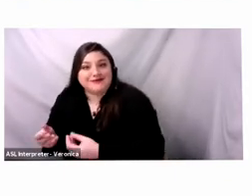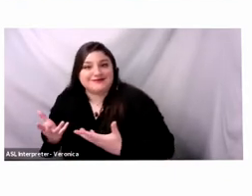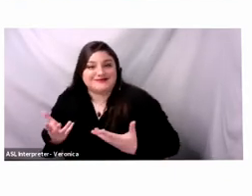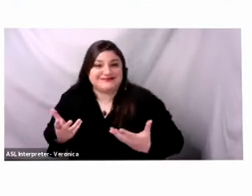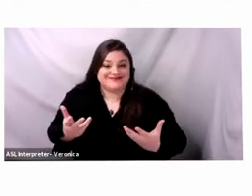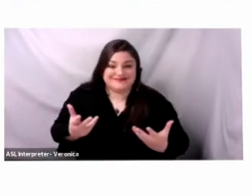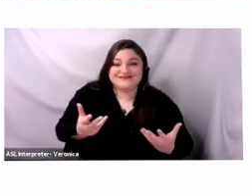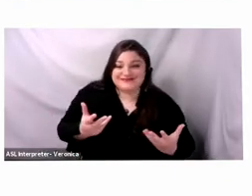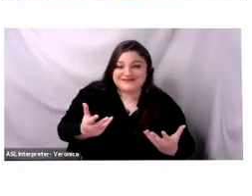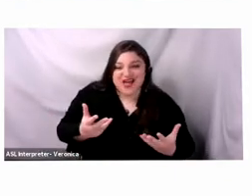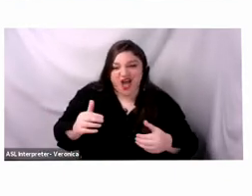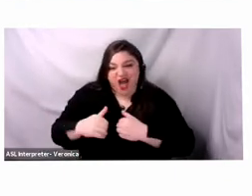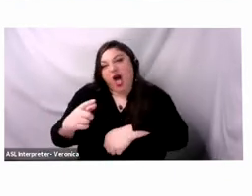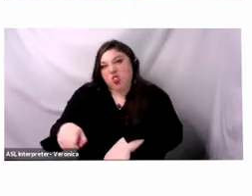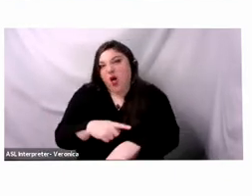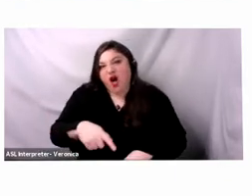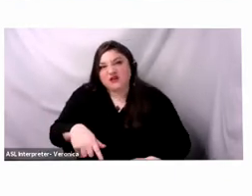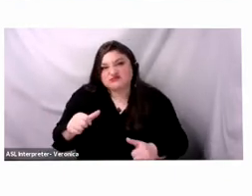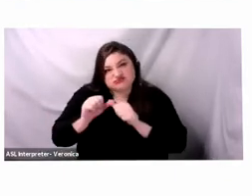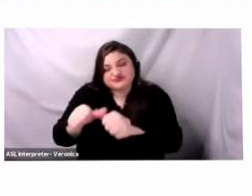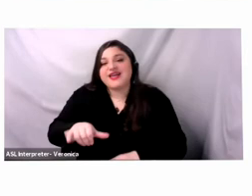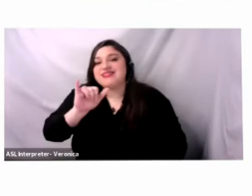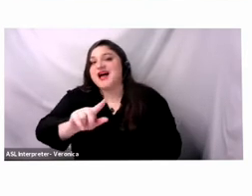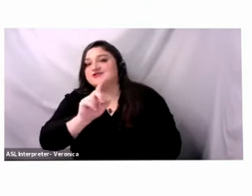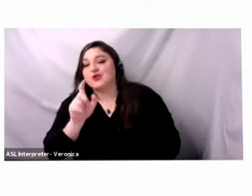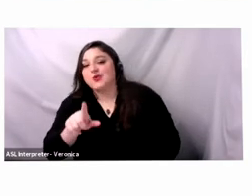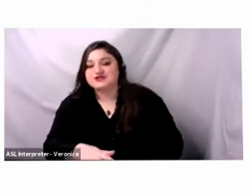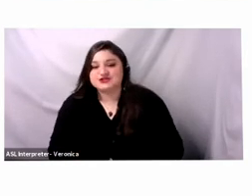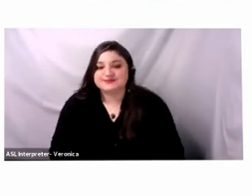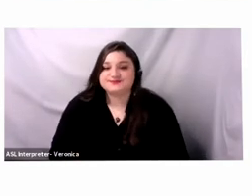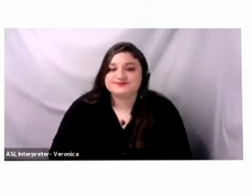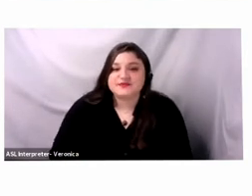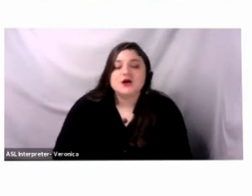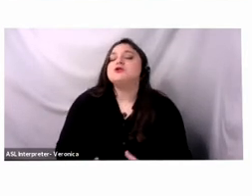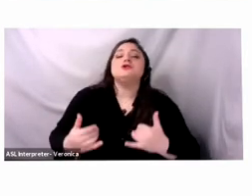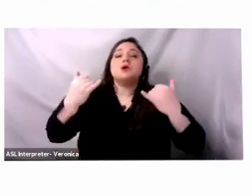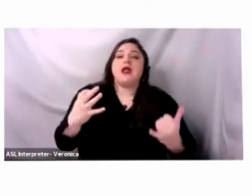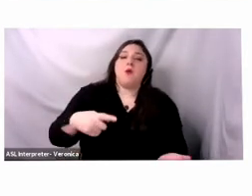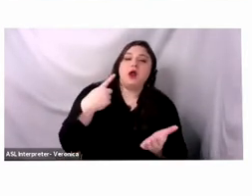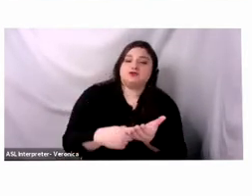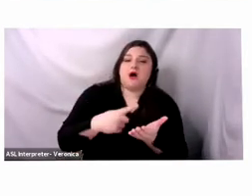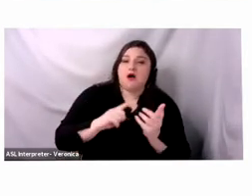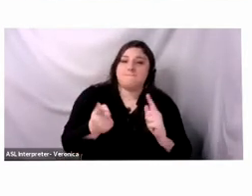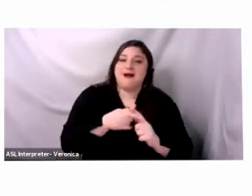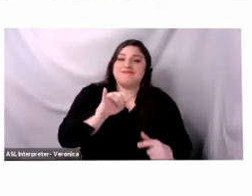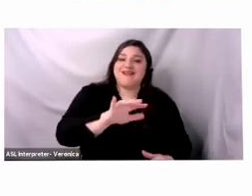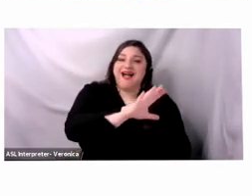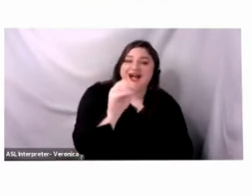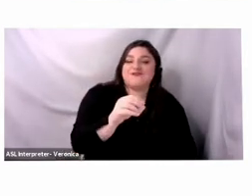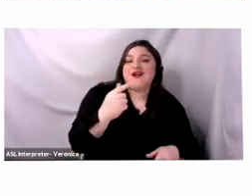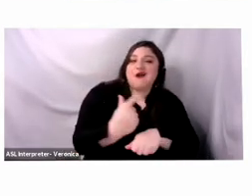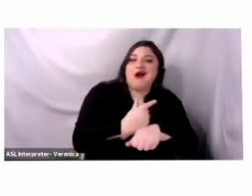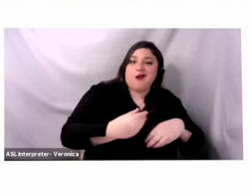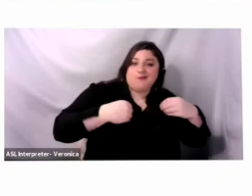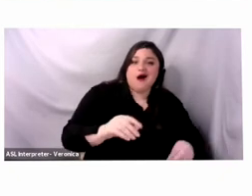So let's look at what all this means for Cantamanto today. What exactly is that cost today? So Cantamanto is